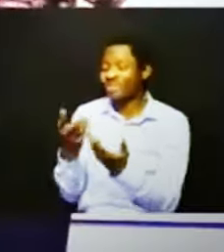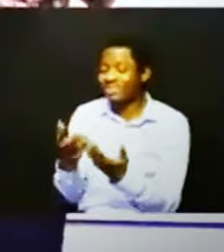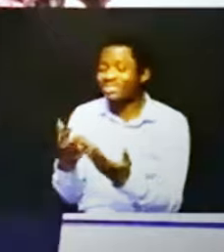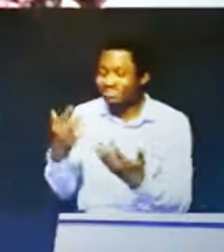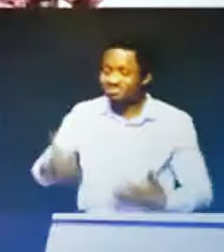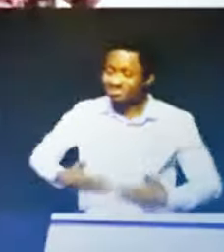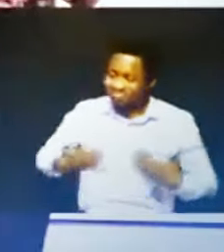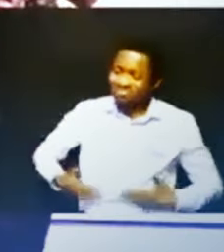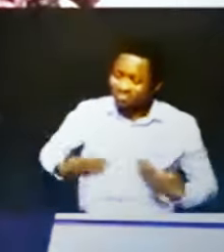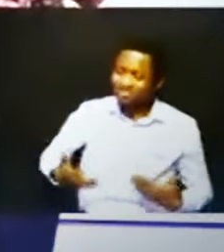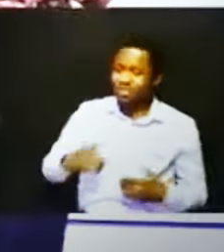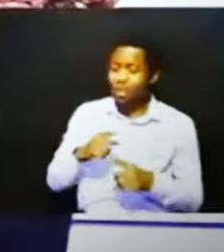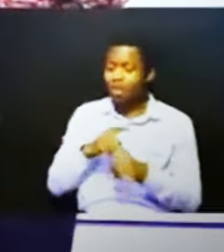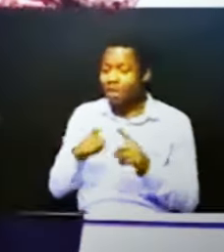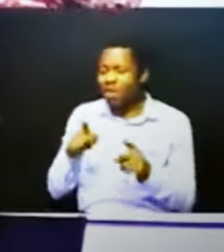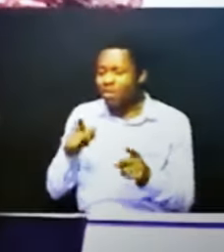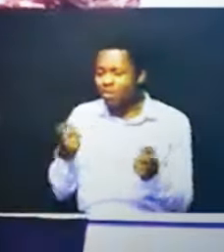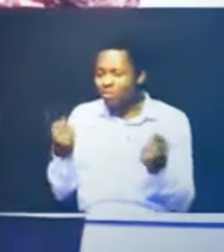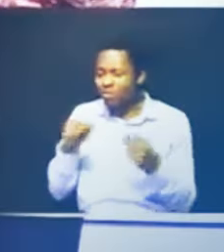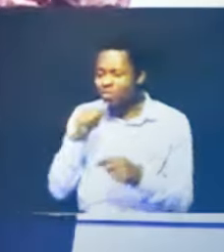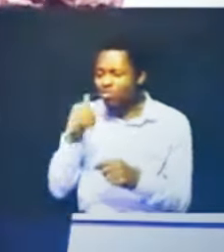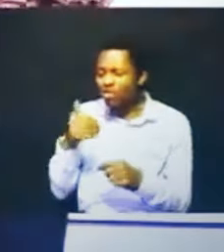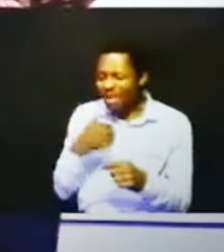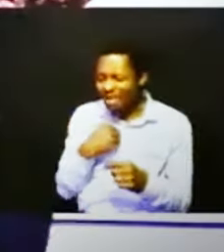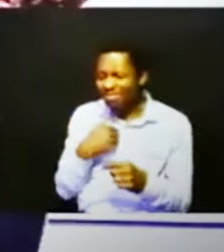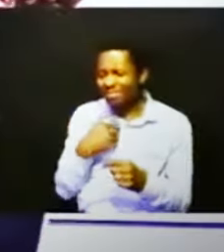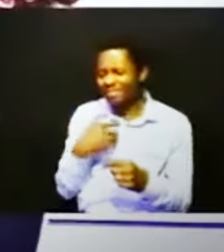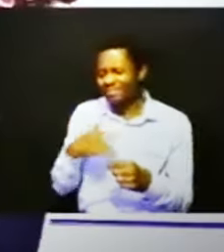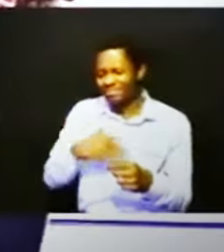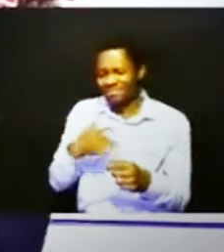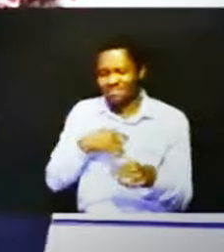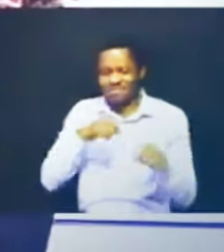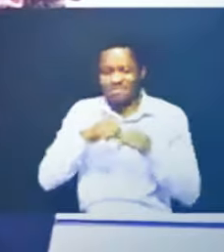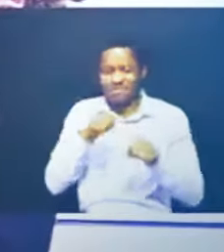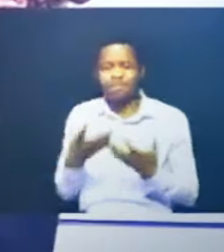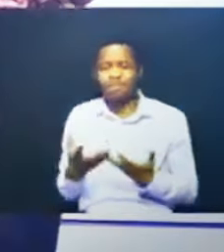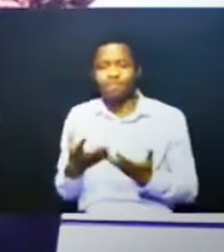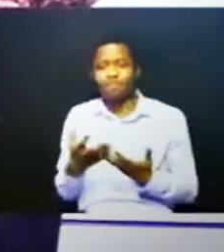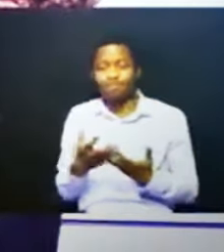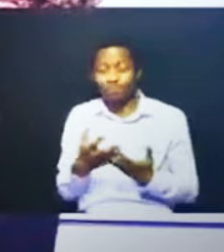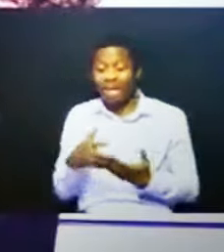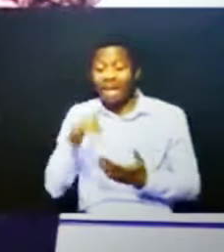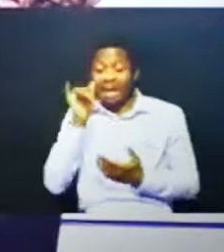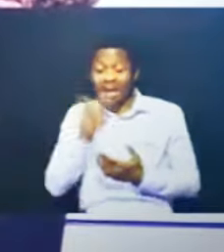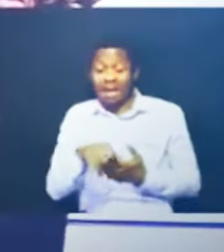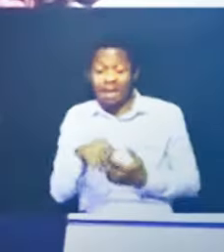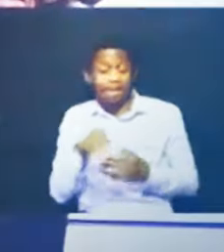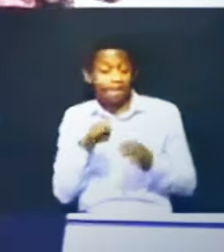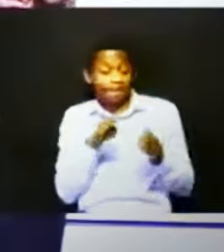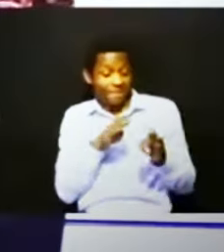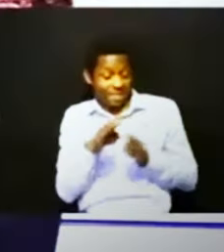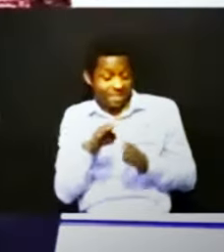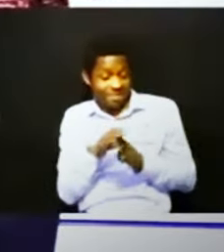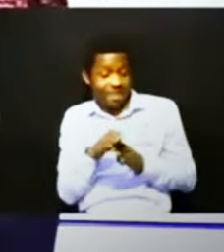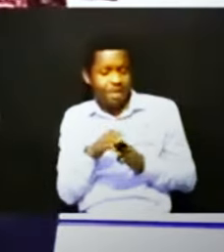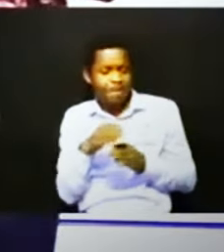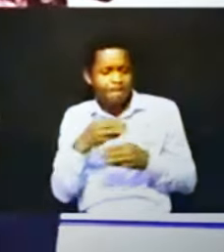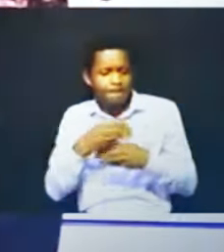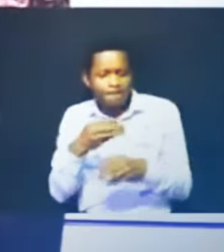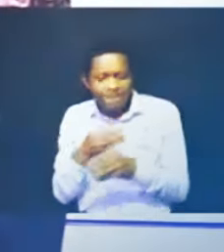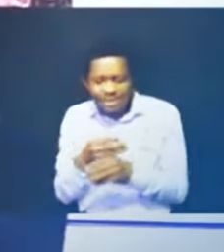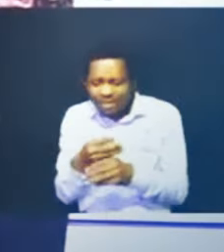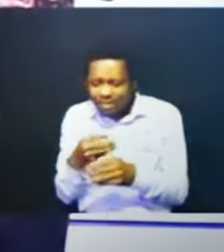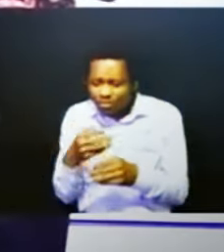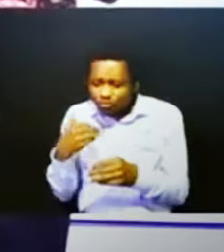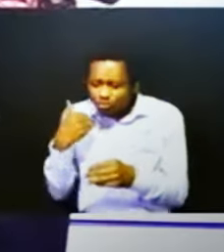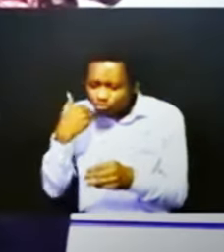equine. It is this attitude of theirs that made them prone to the worship of Baal. Because Baal is supposed